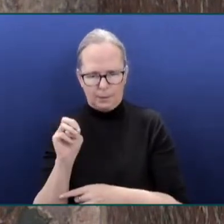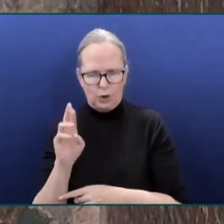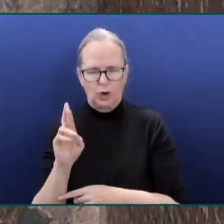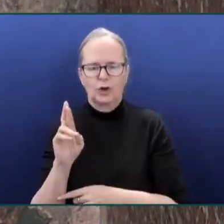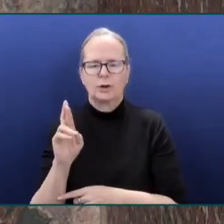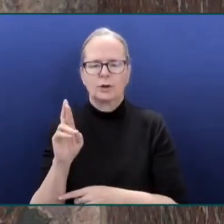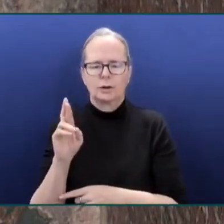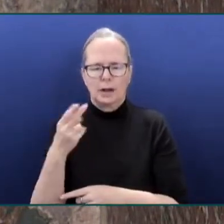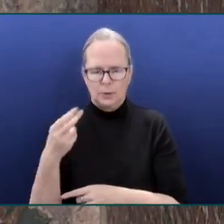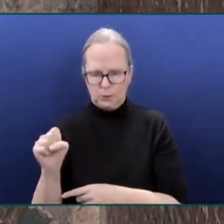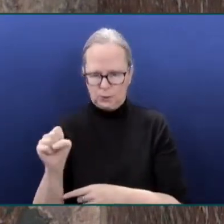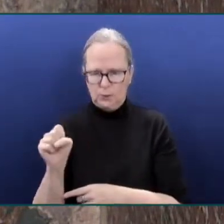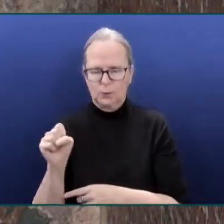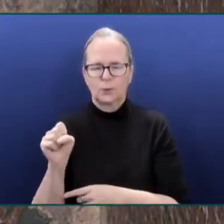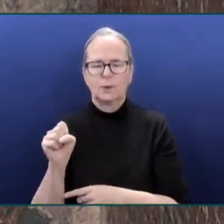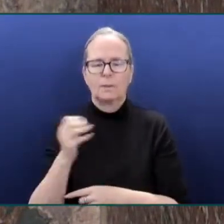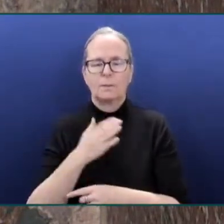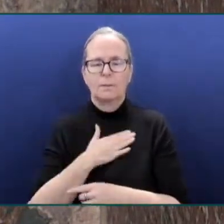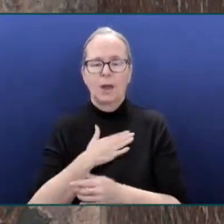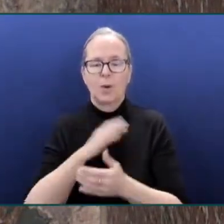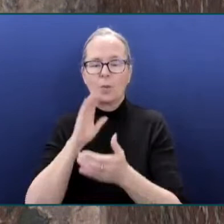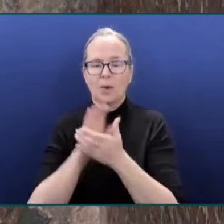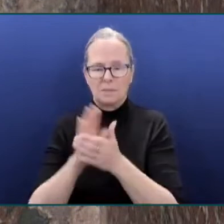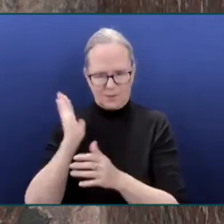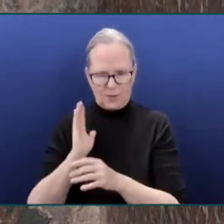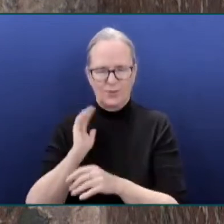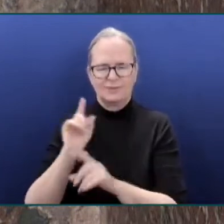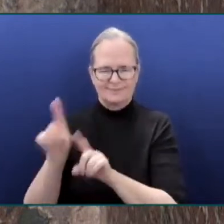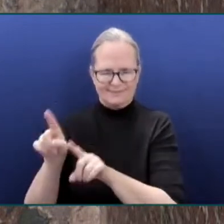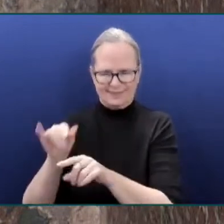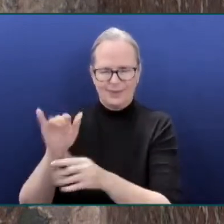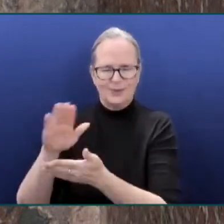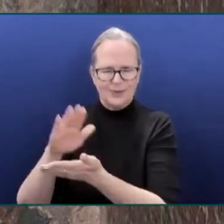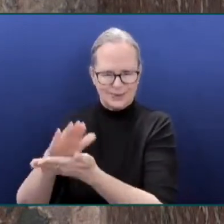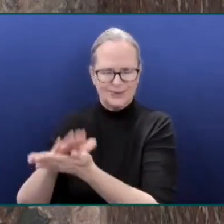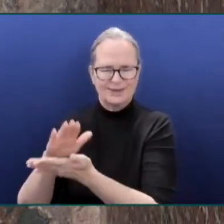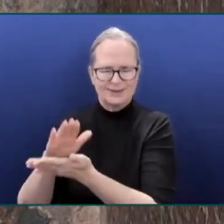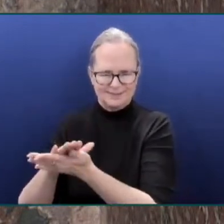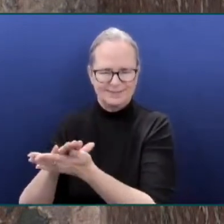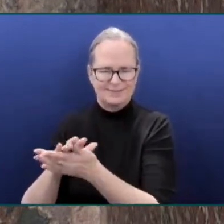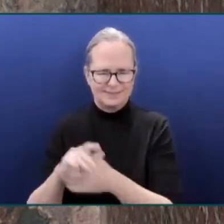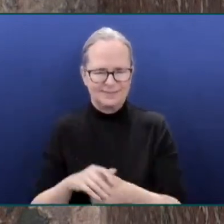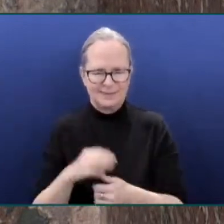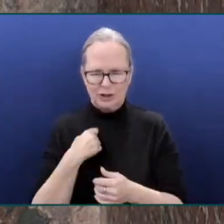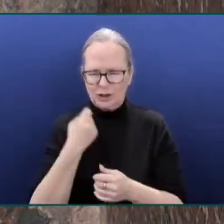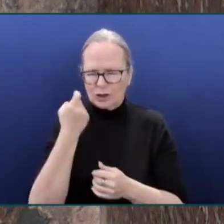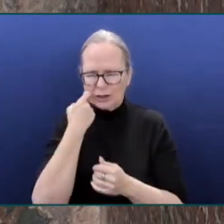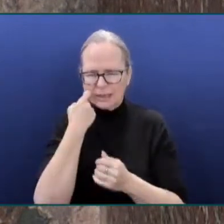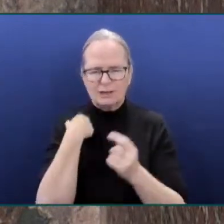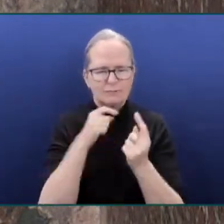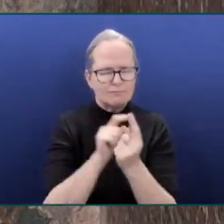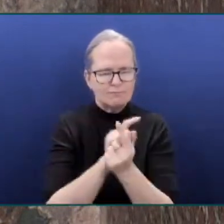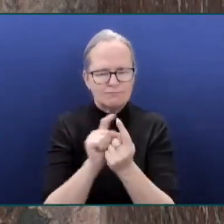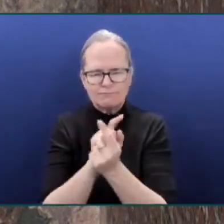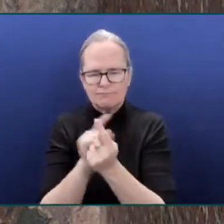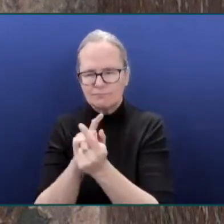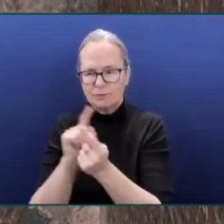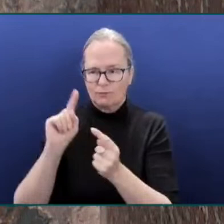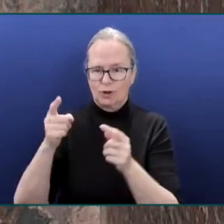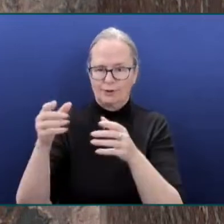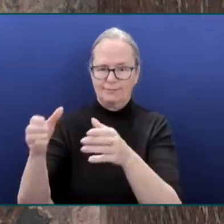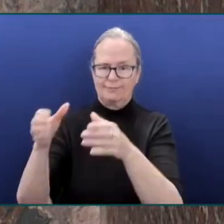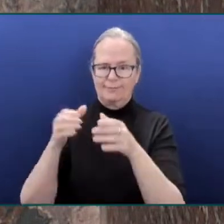high school at with her siblings and my nephews. I just met with the first delegation of 3 that will be coming